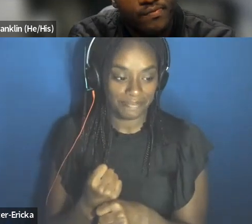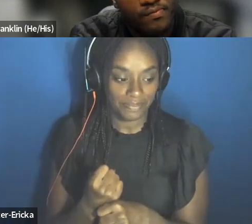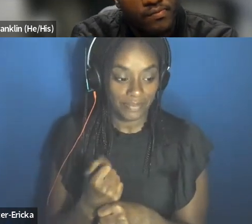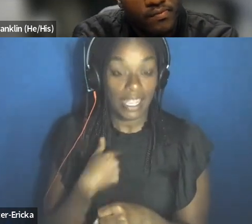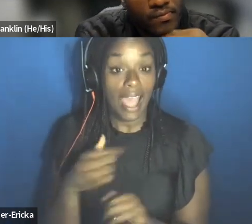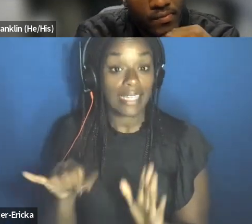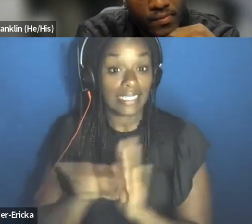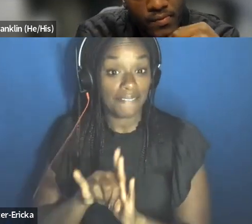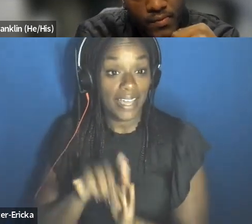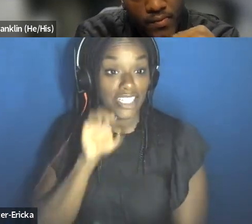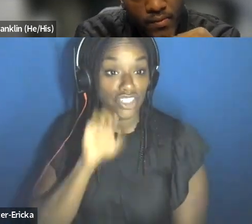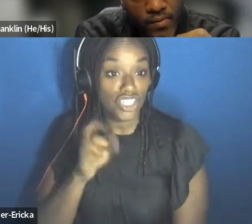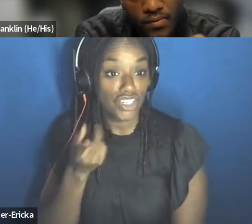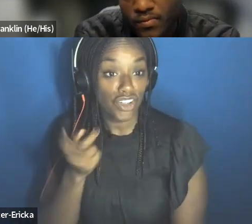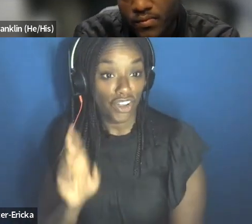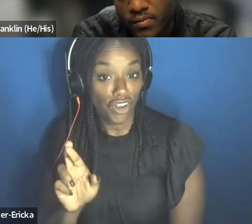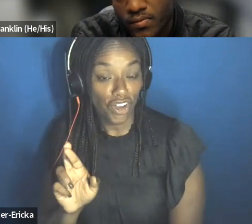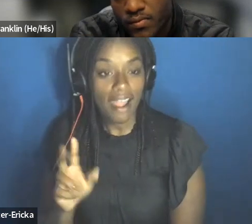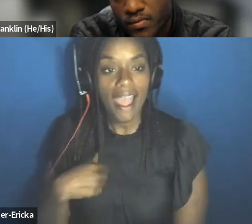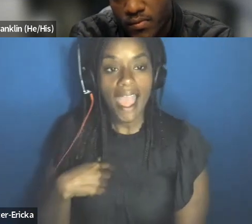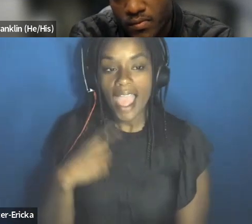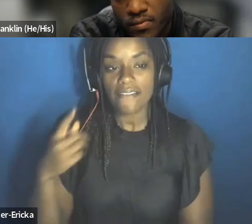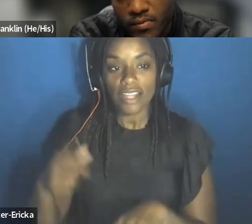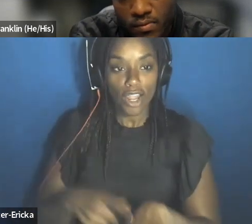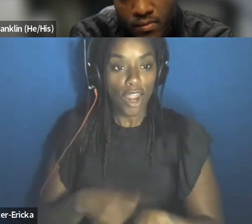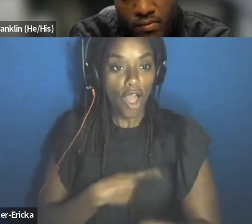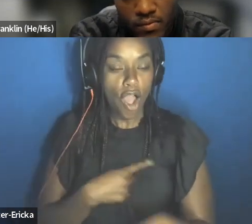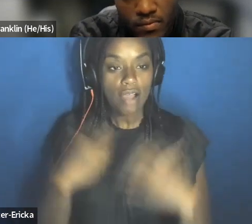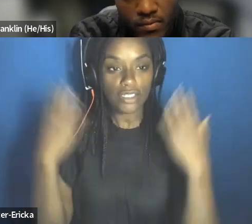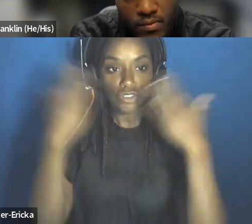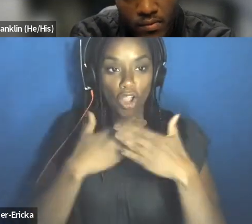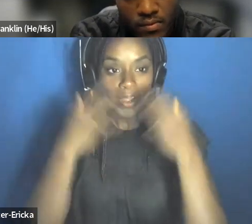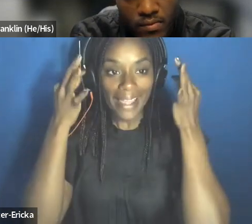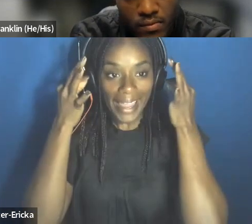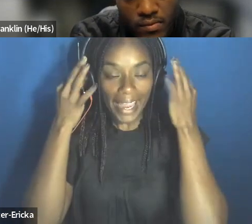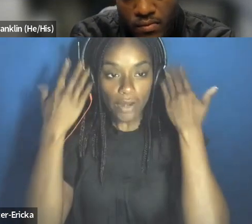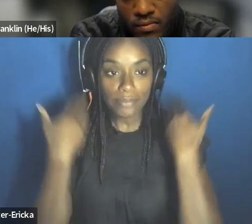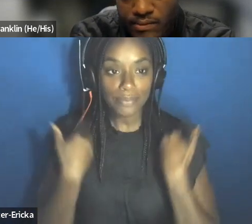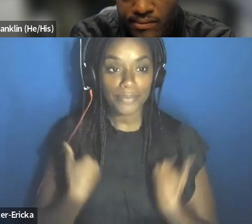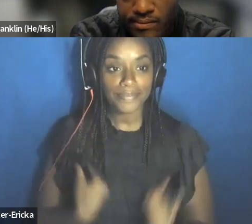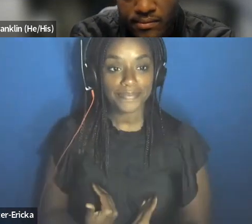identify as she, her. I have long, dark hair. And